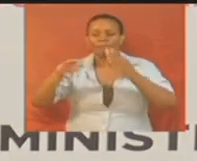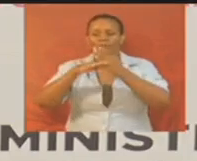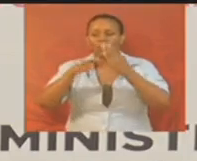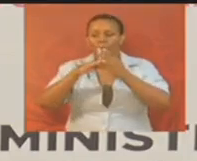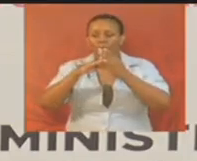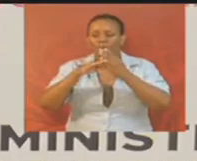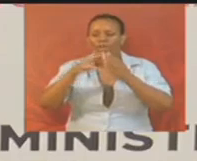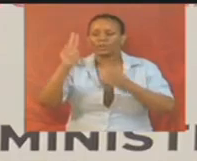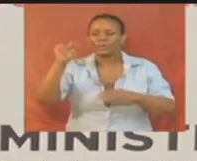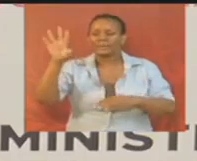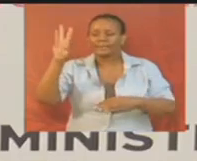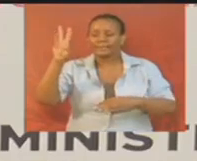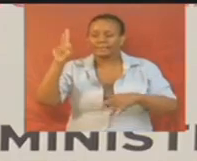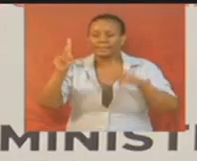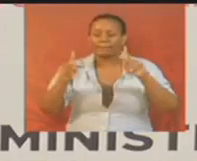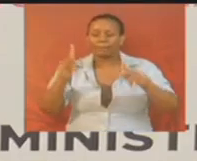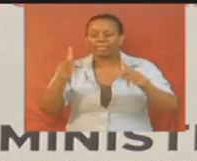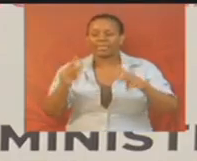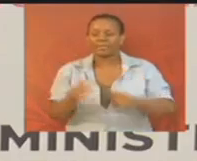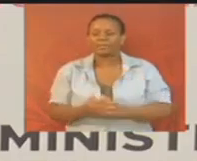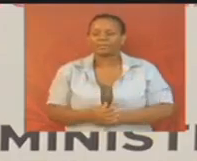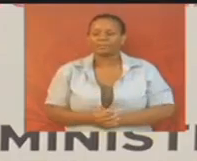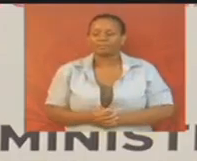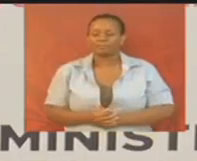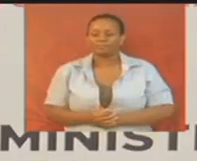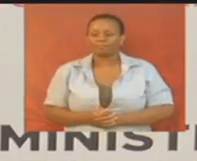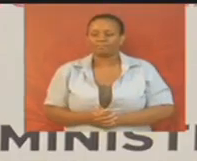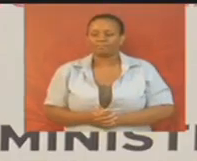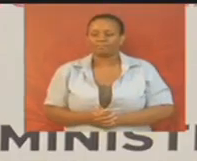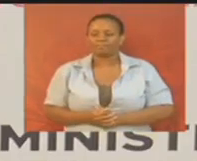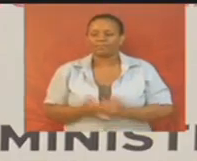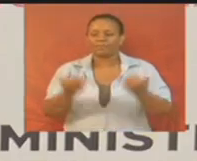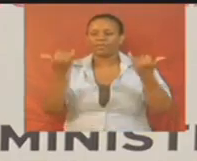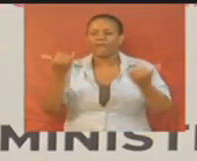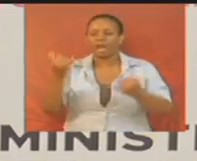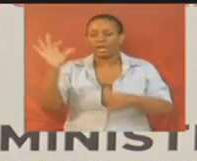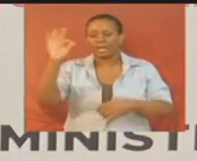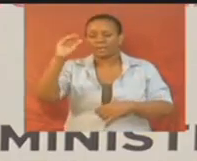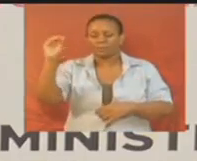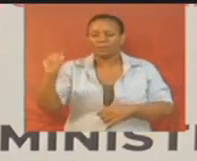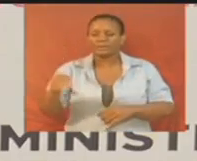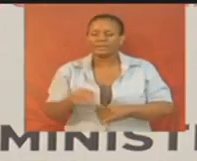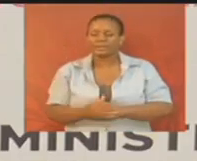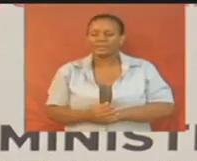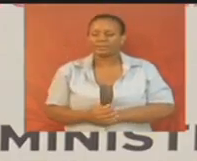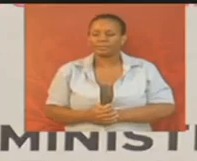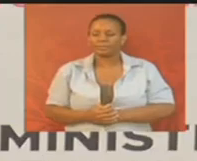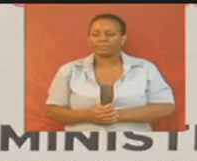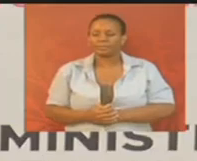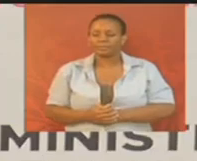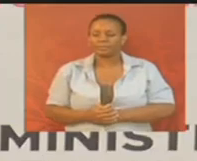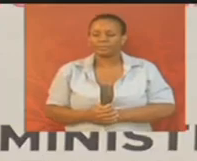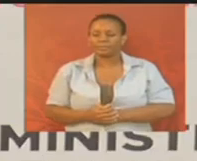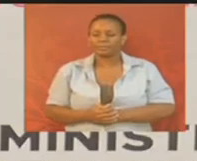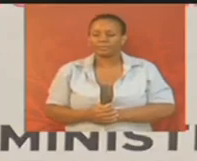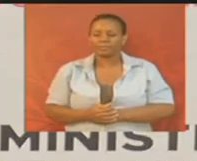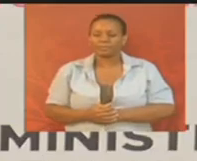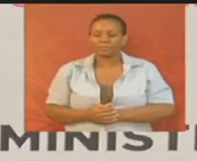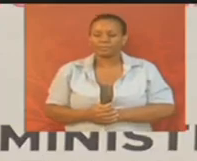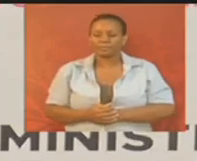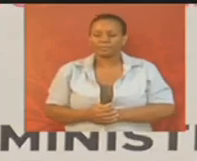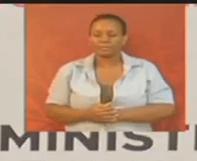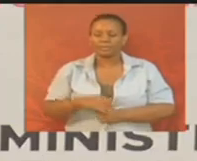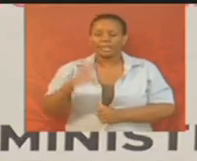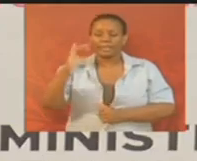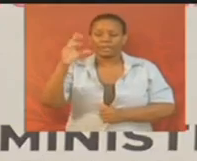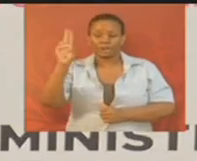Our ambulatory total percentage now stands at 9%, ICU capacity stands at 13%, and the high dependency